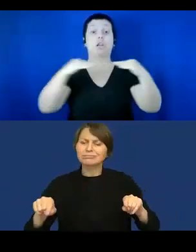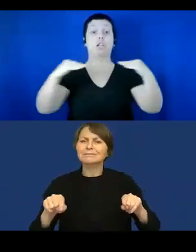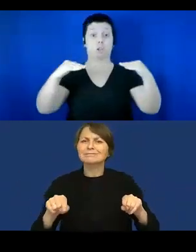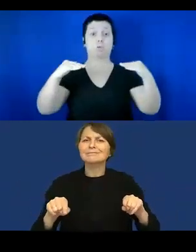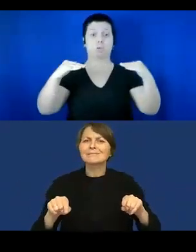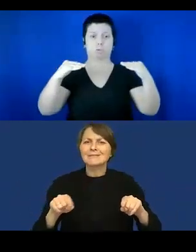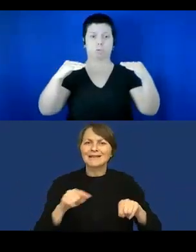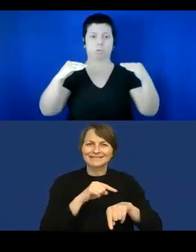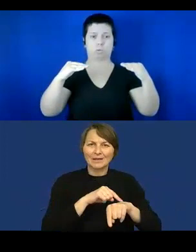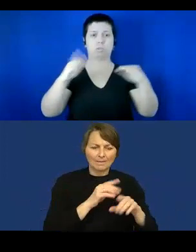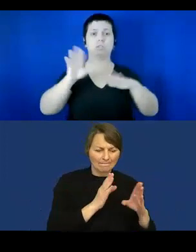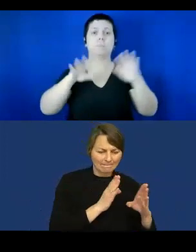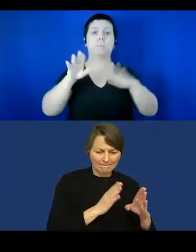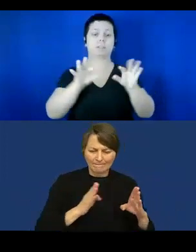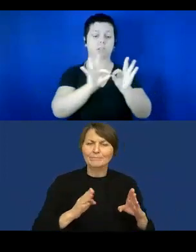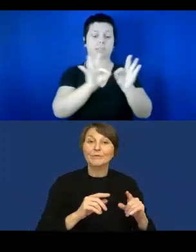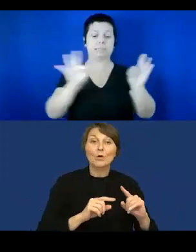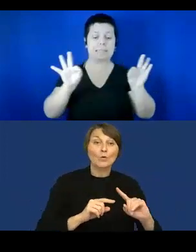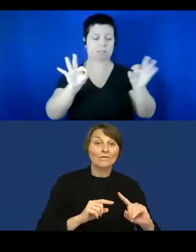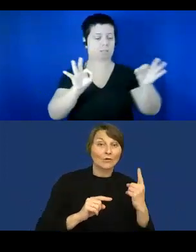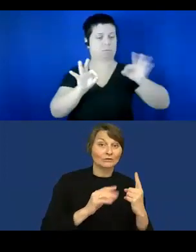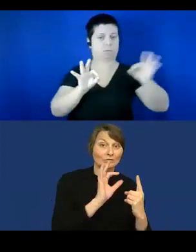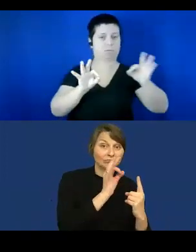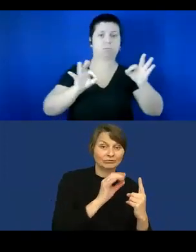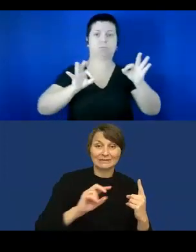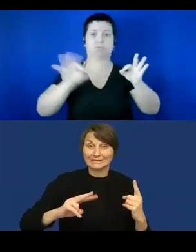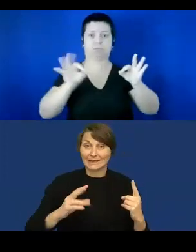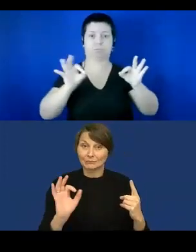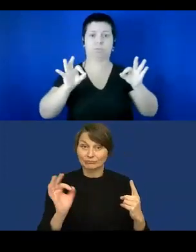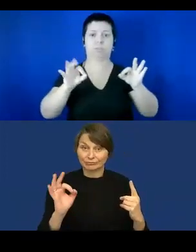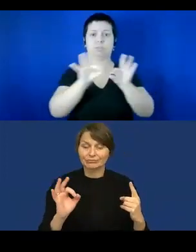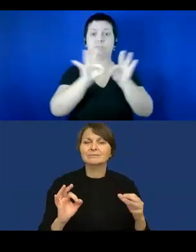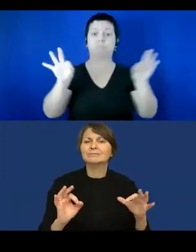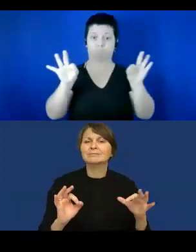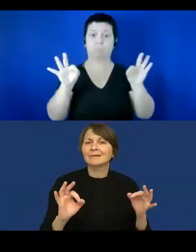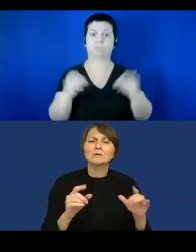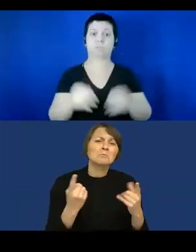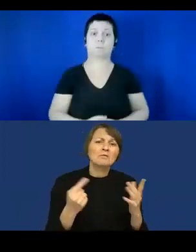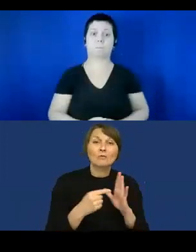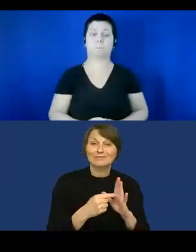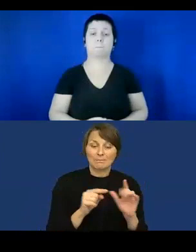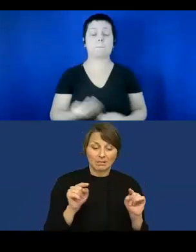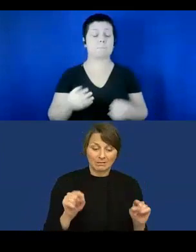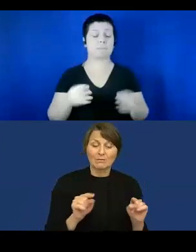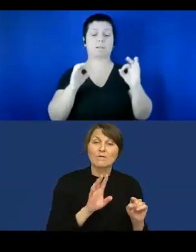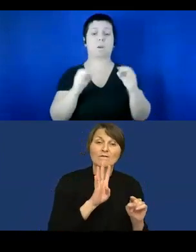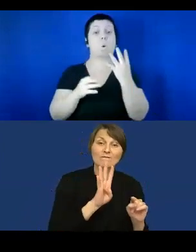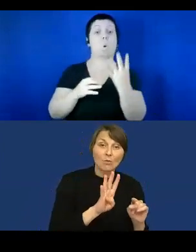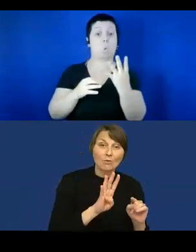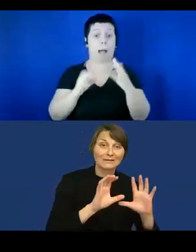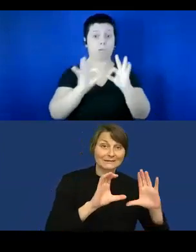lengths between the two vibrations that we use. So we presented either a distance of 4 centimeter, 8 centimeter, or 12